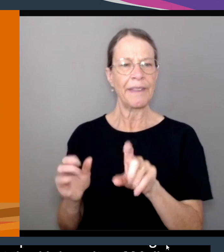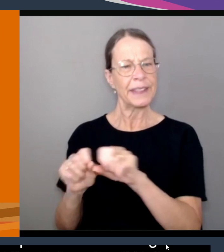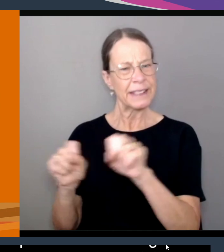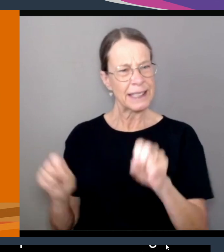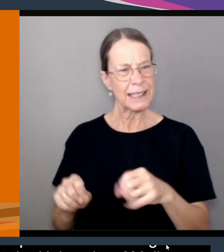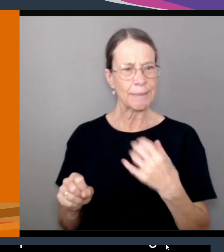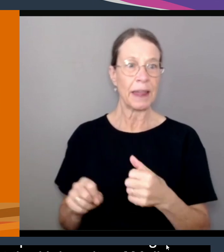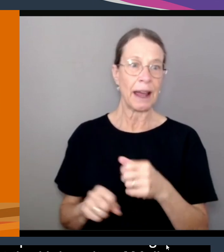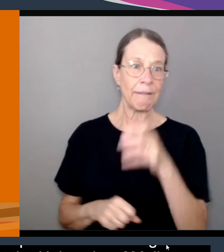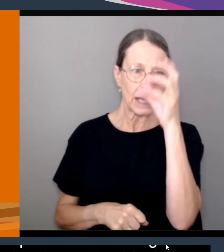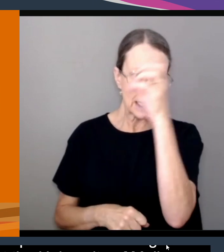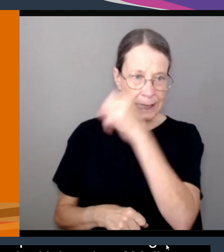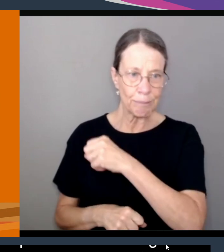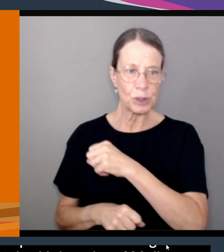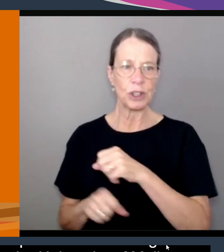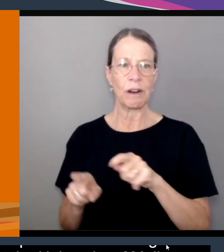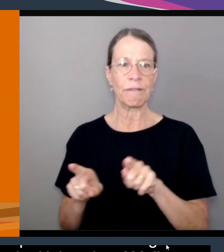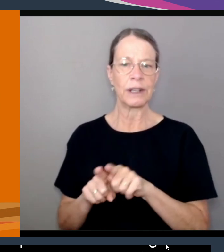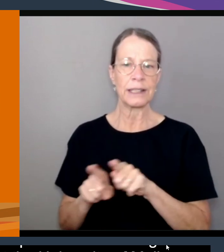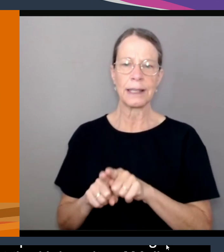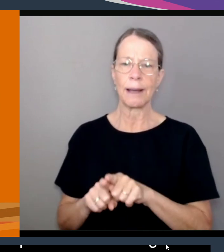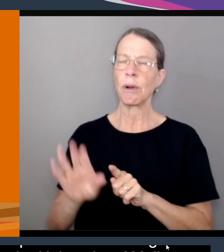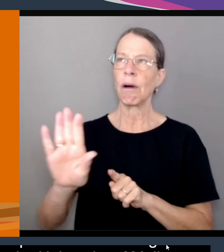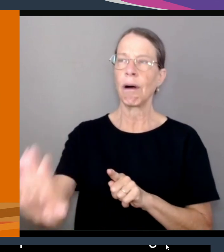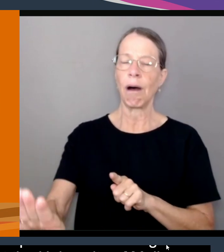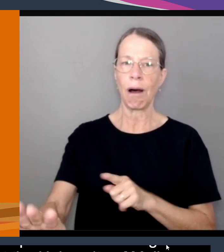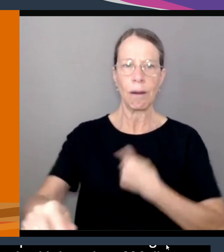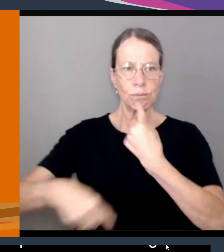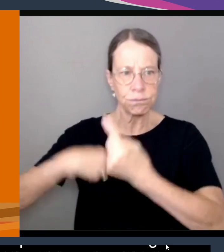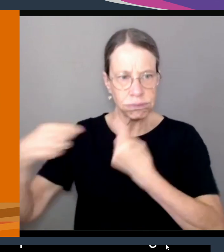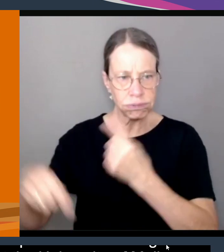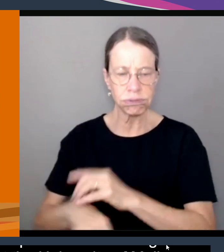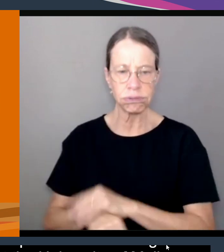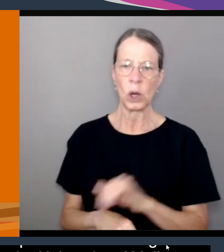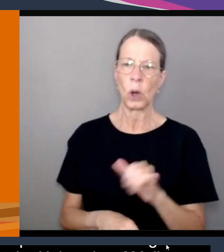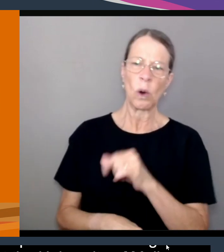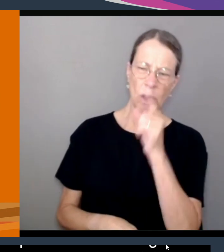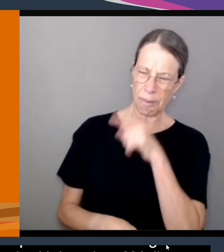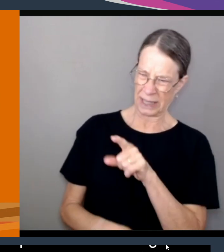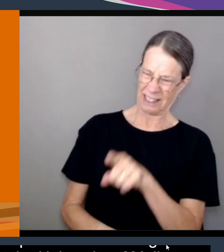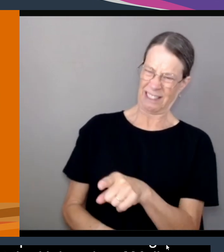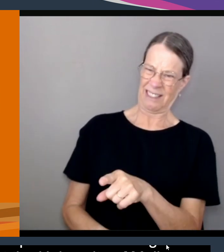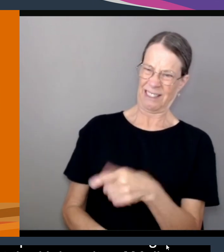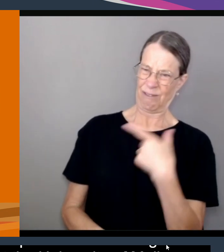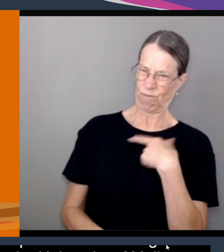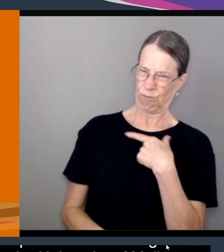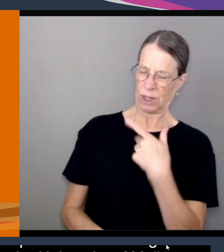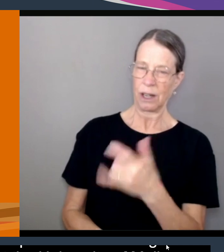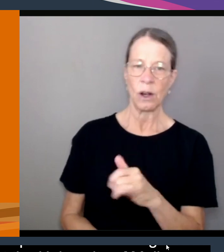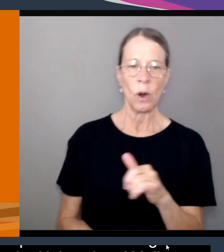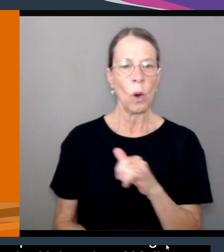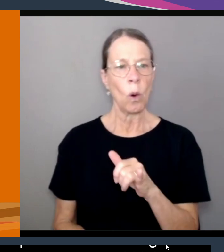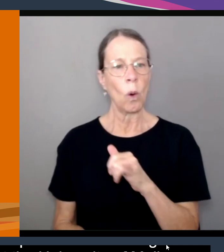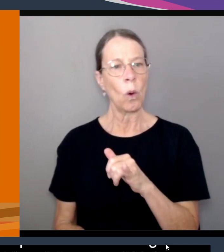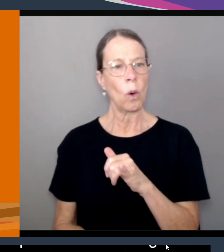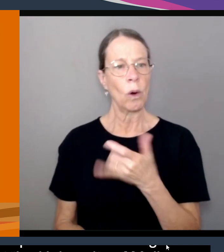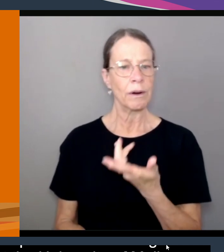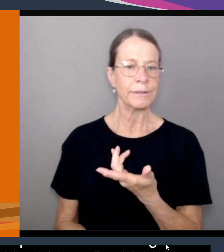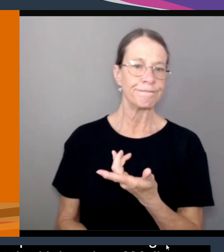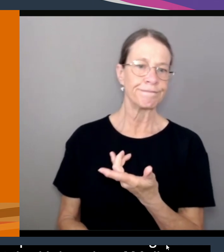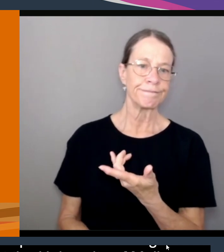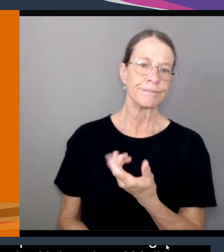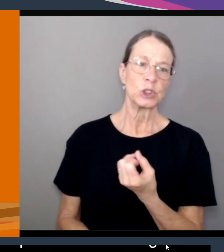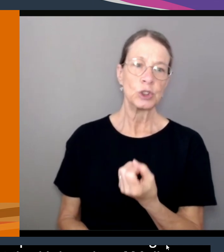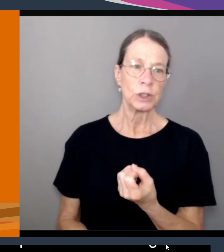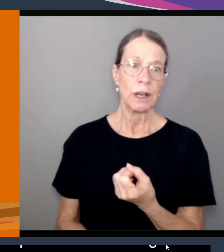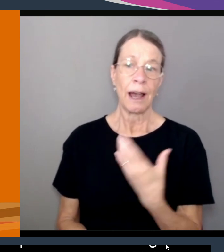spoken over, having capacity questioned, or having decisions made without clear and accessible information.